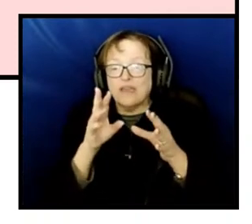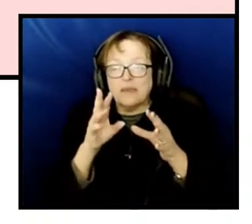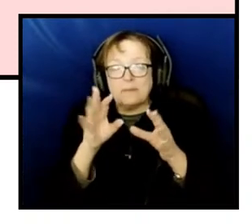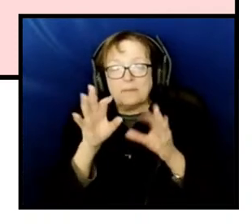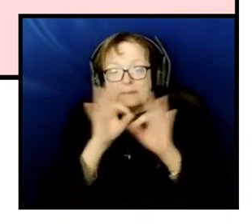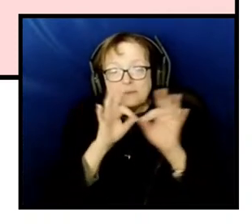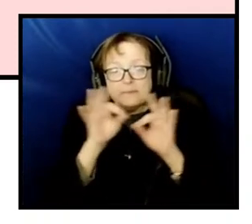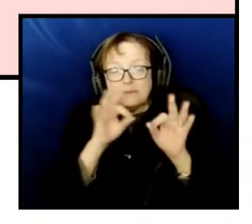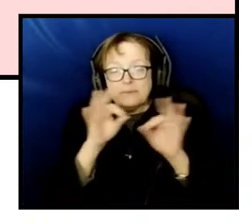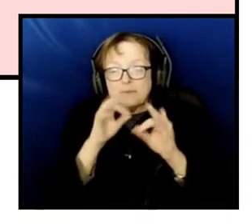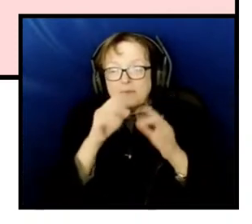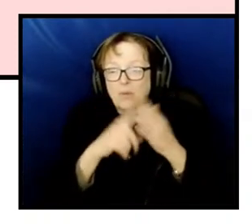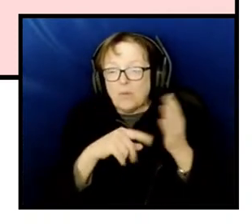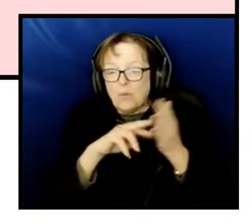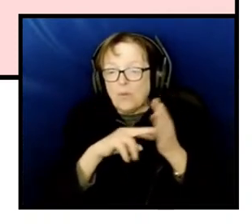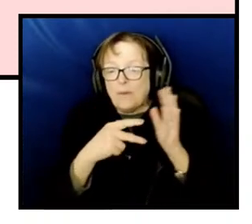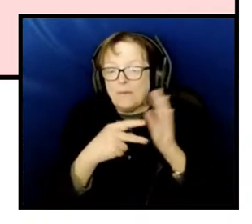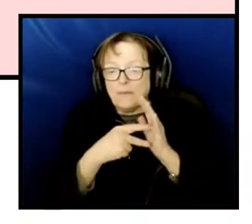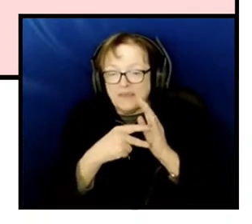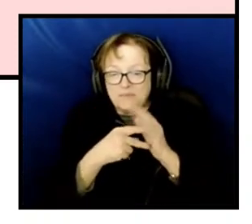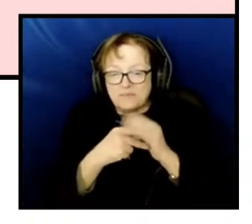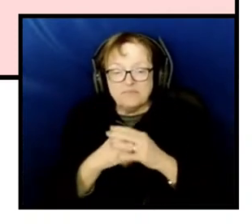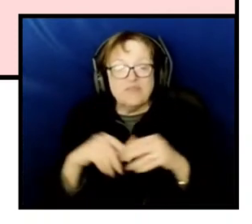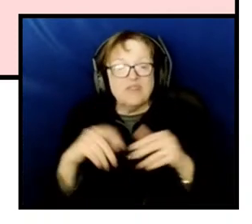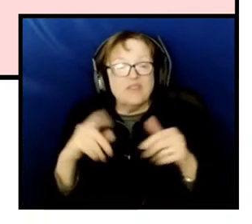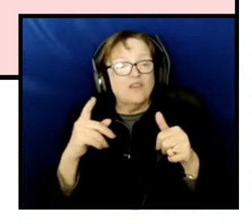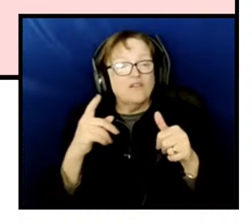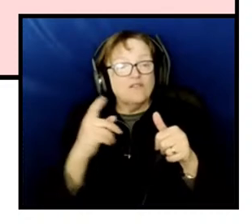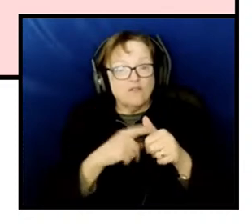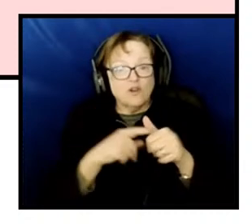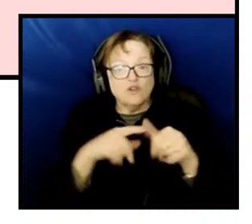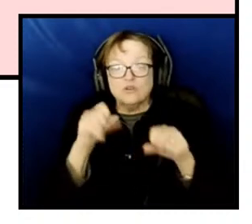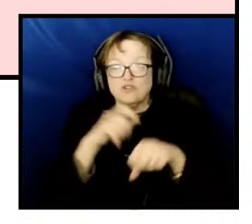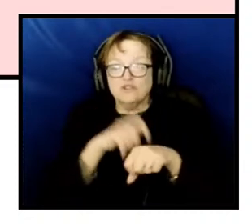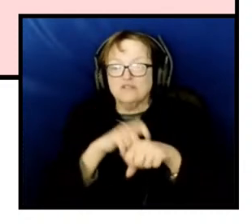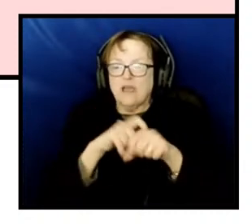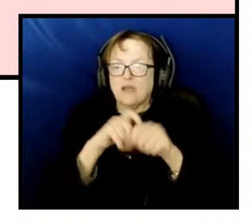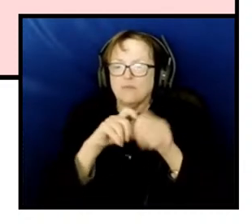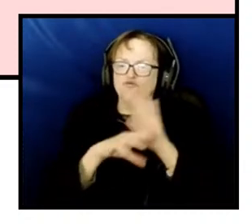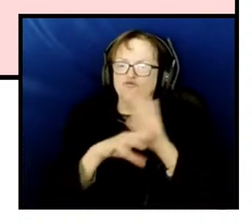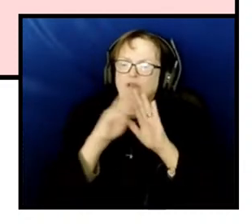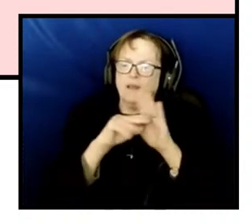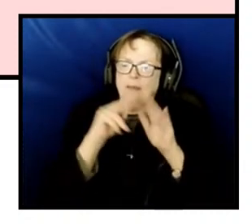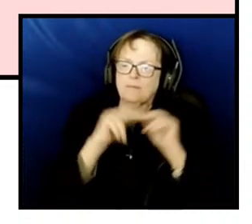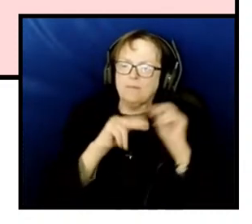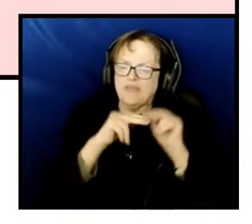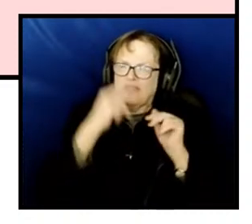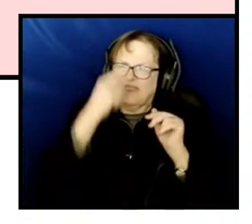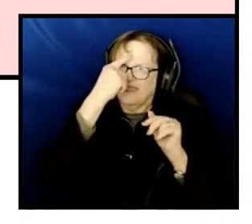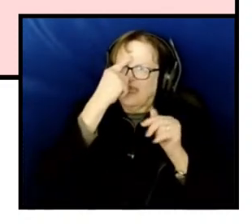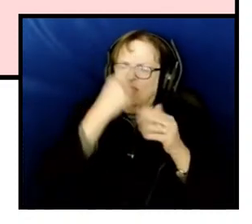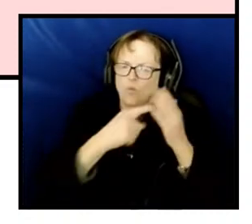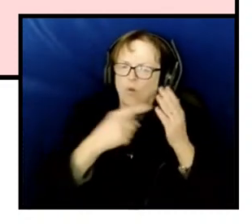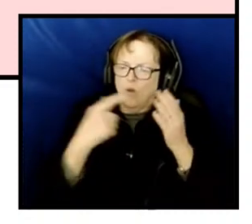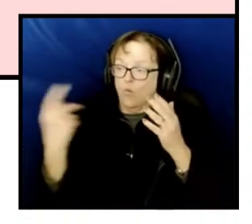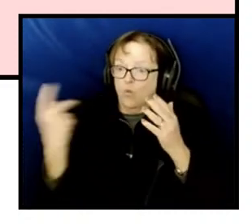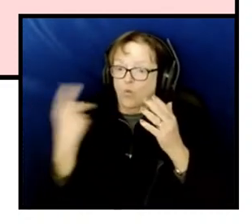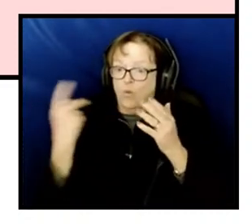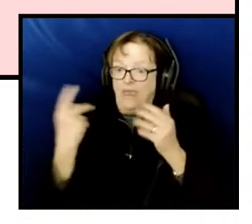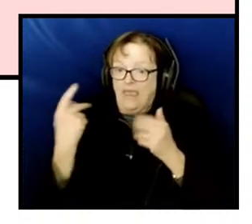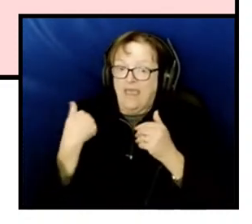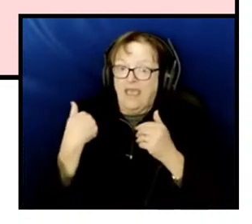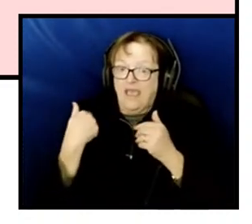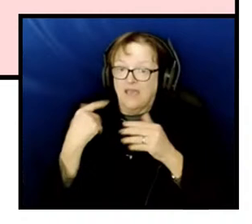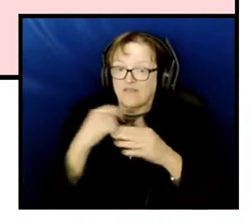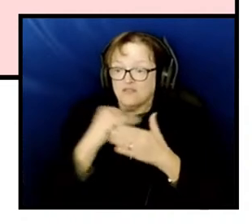us. The first being, we took some time to curriculum build, to think about what we have between us as